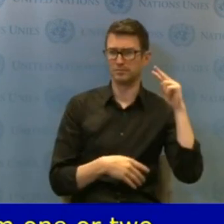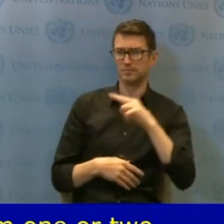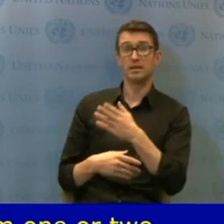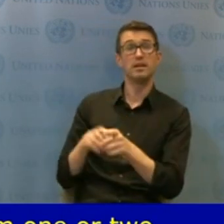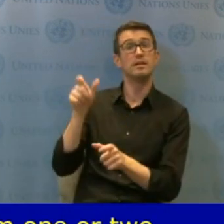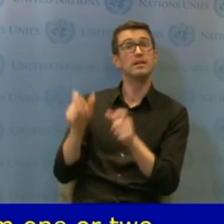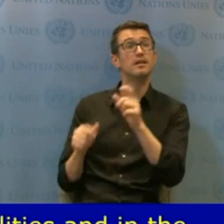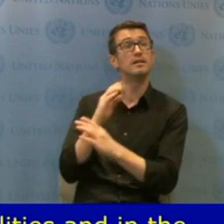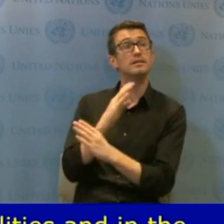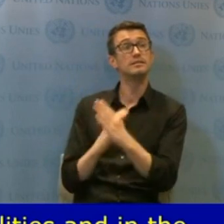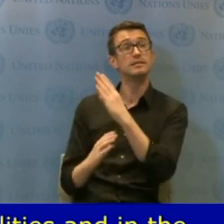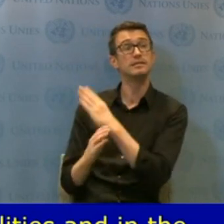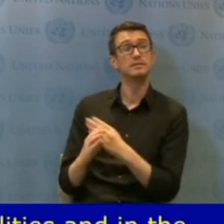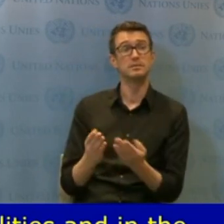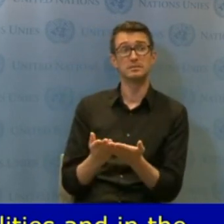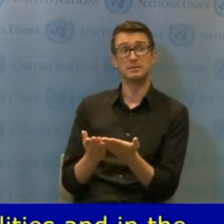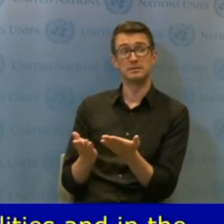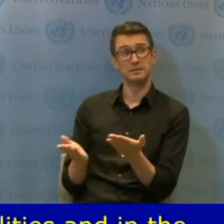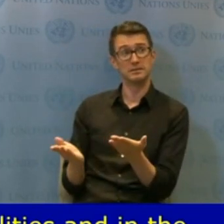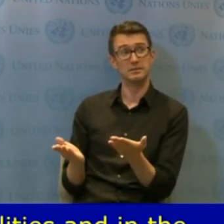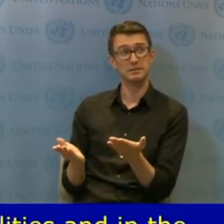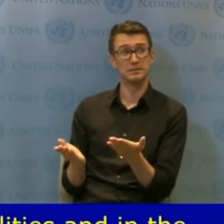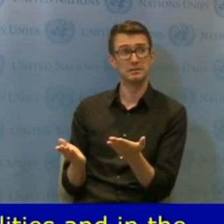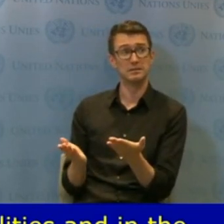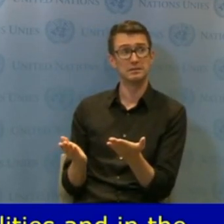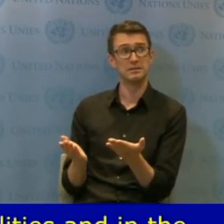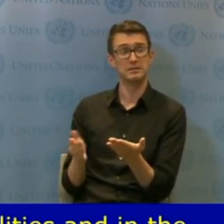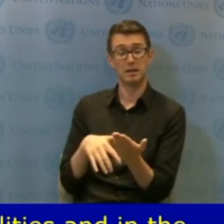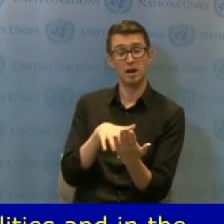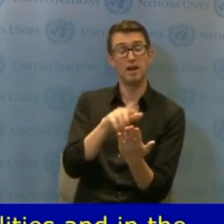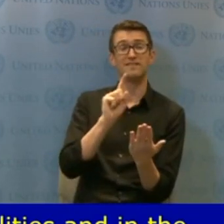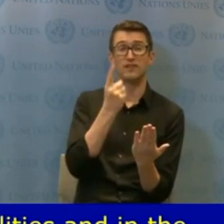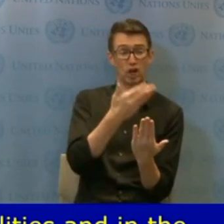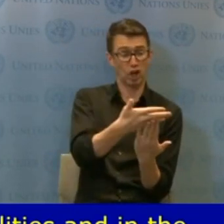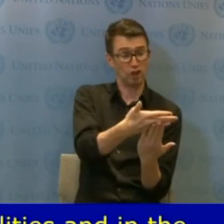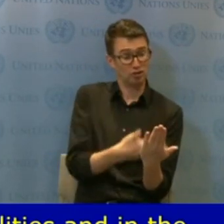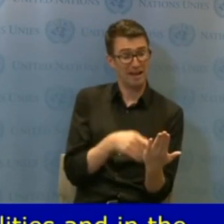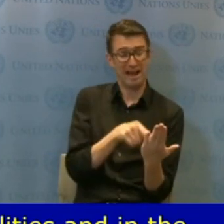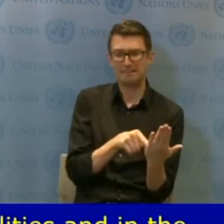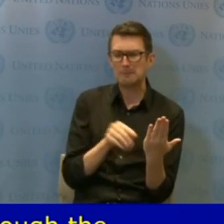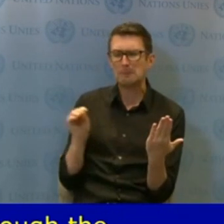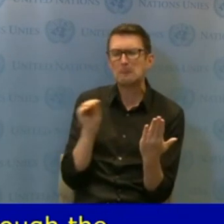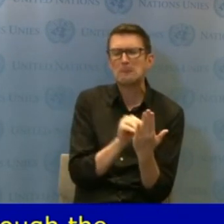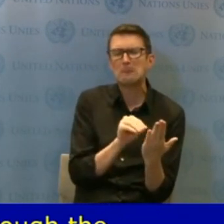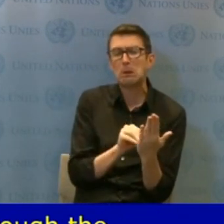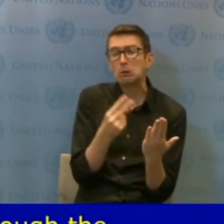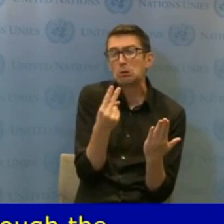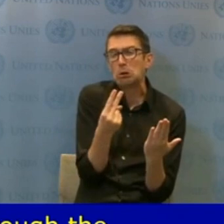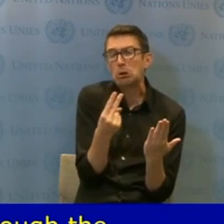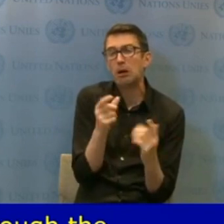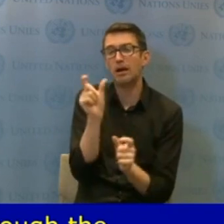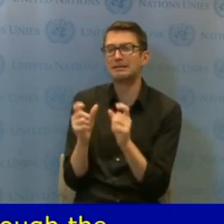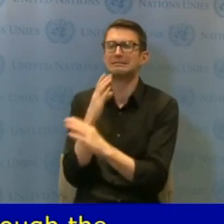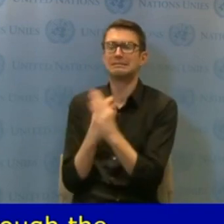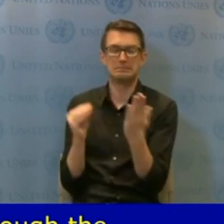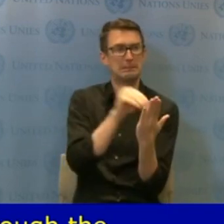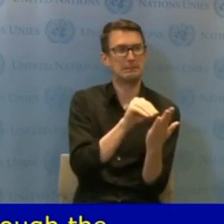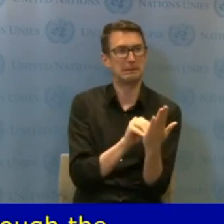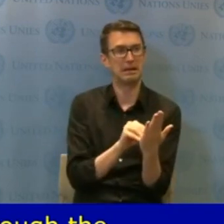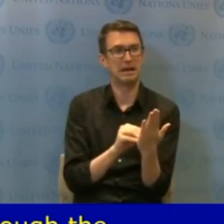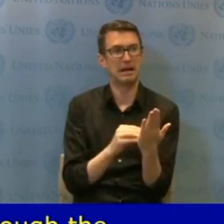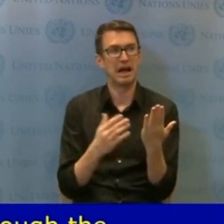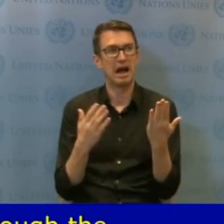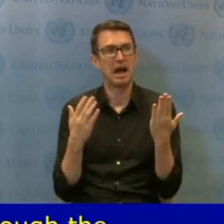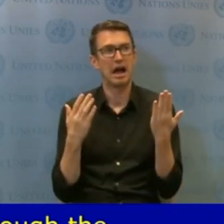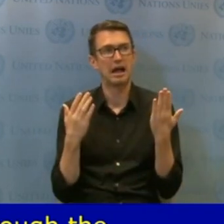room, working with your member states, to have 15 references